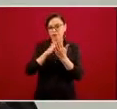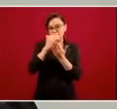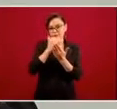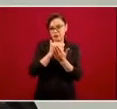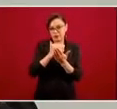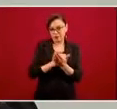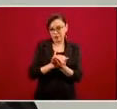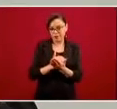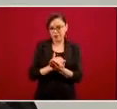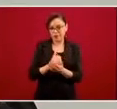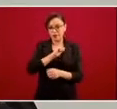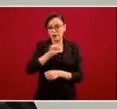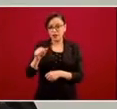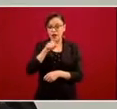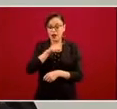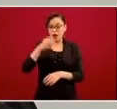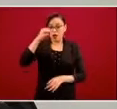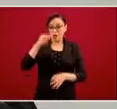The guide, it is